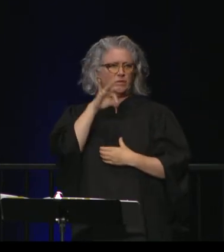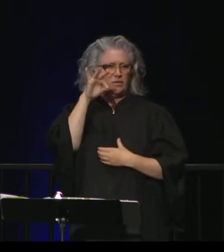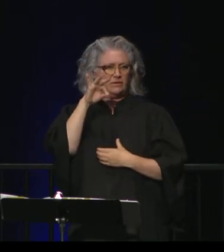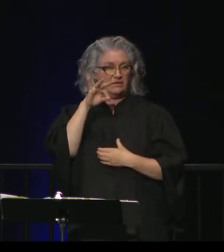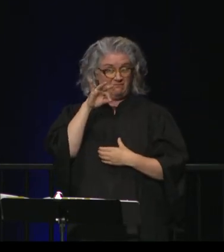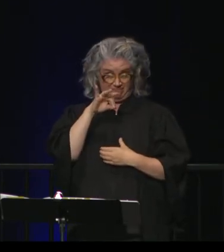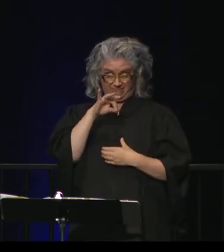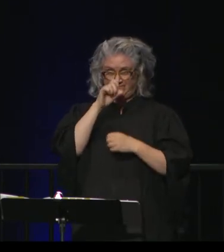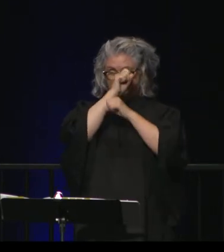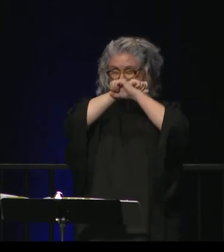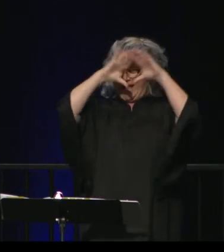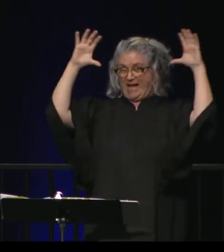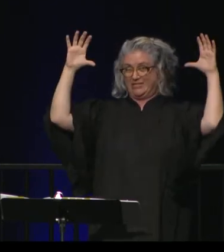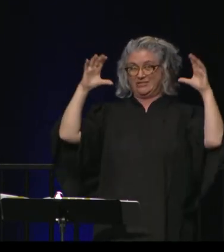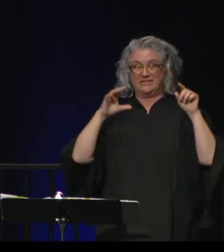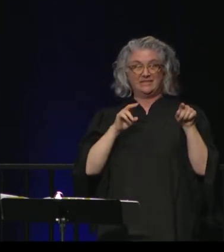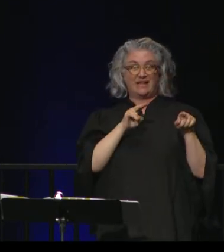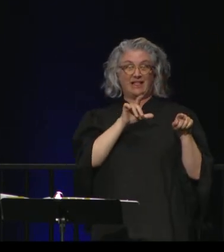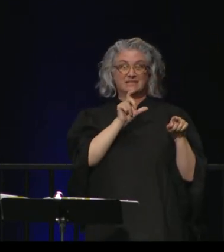Imagine Mandela